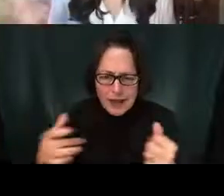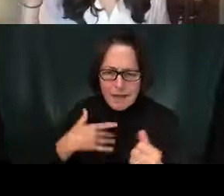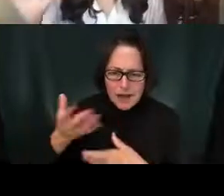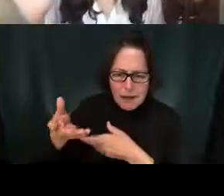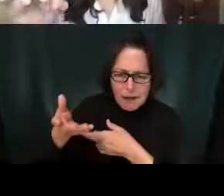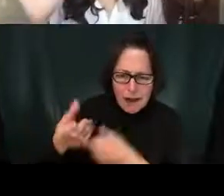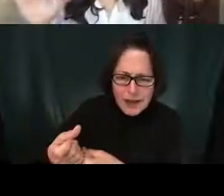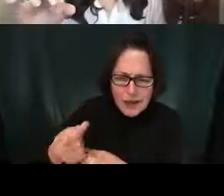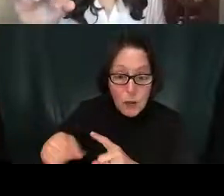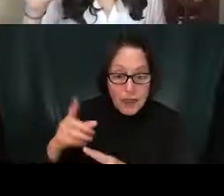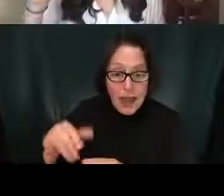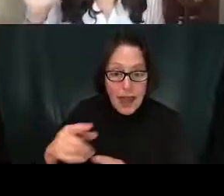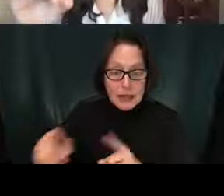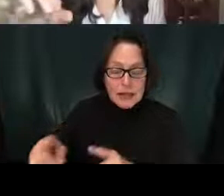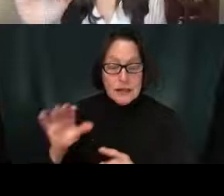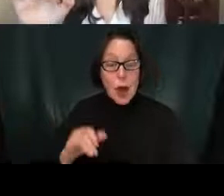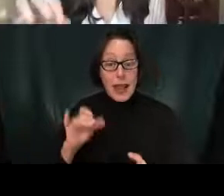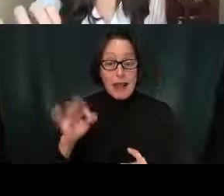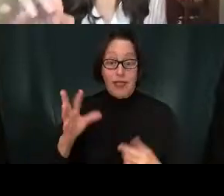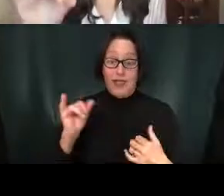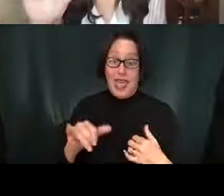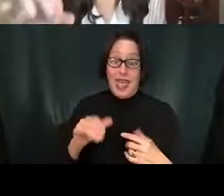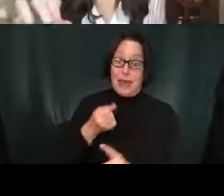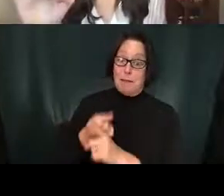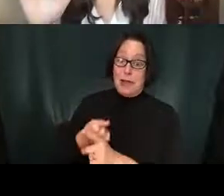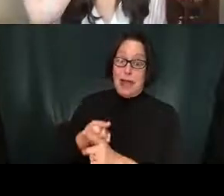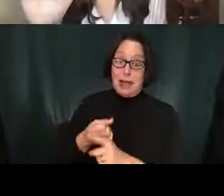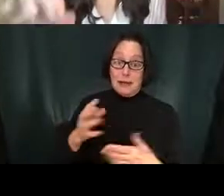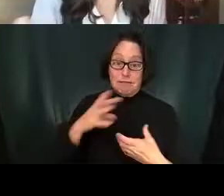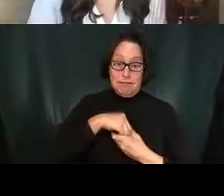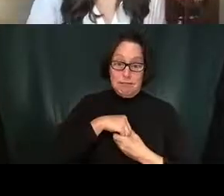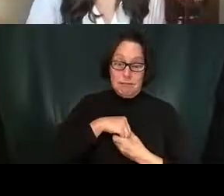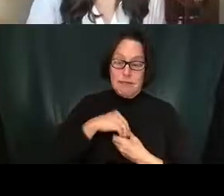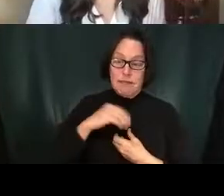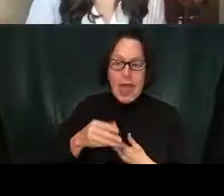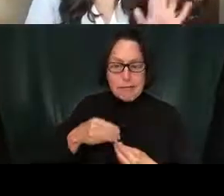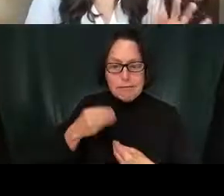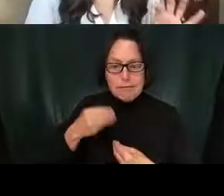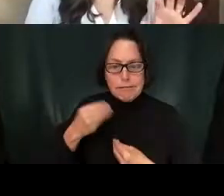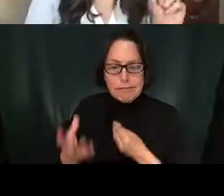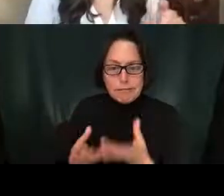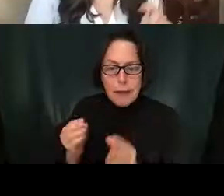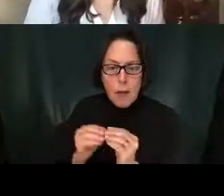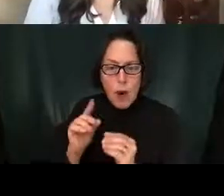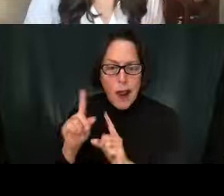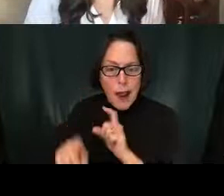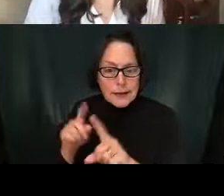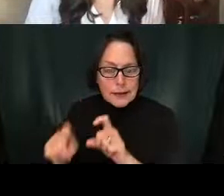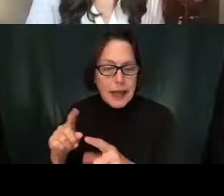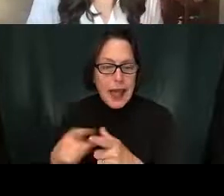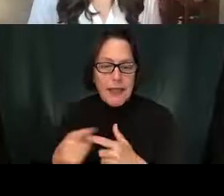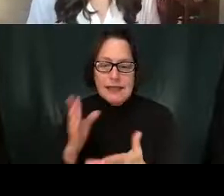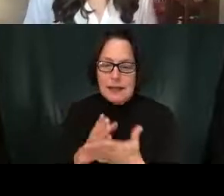confident? Amplify your impact by creating a more strong asking habit and starting to break your telling